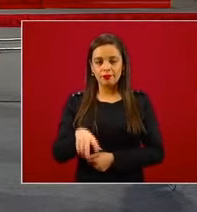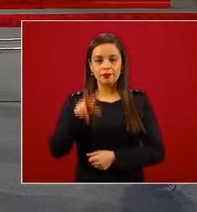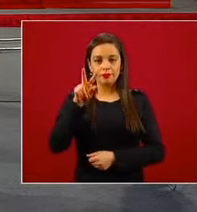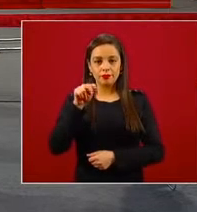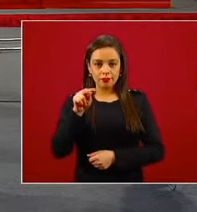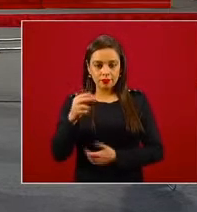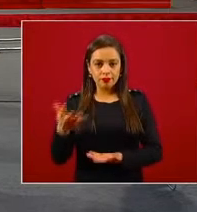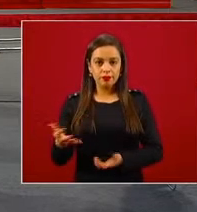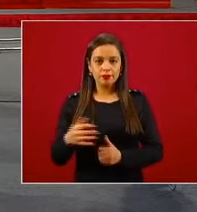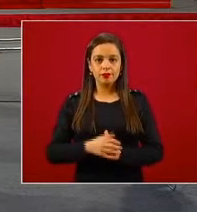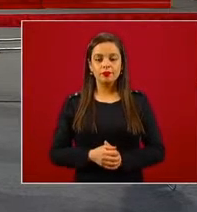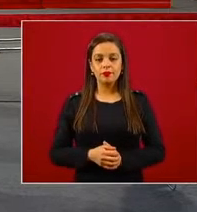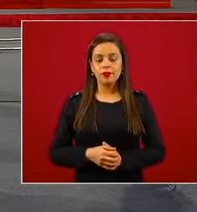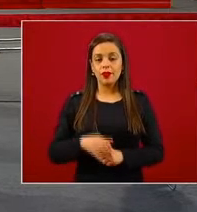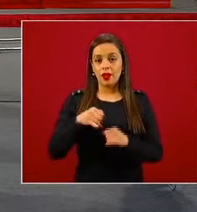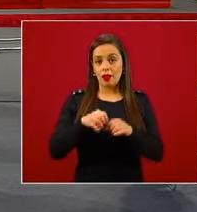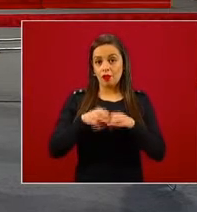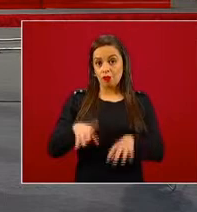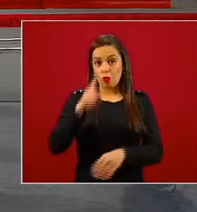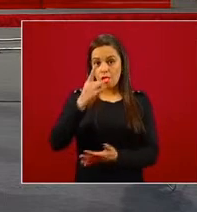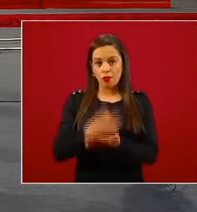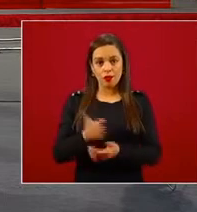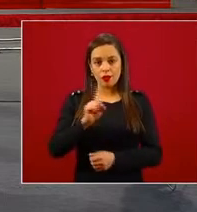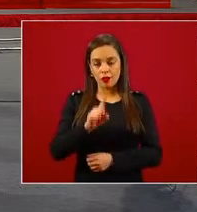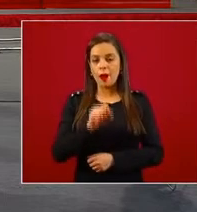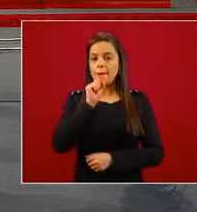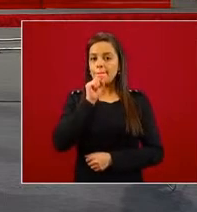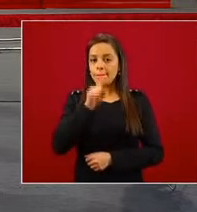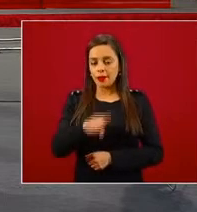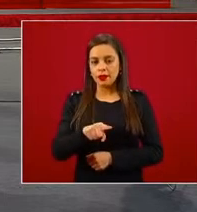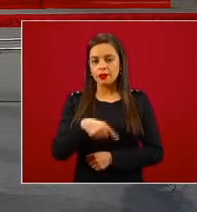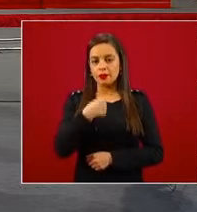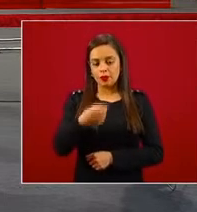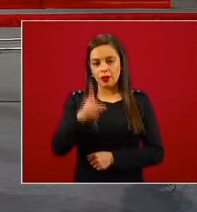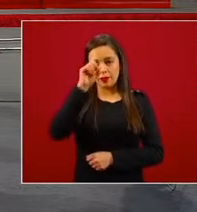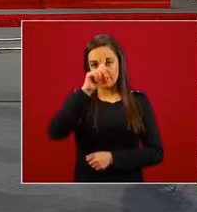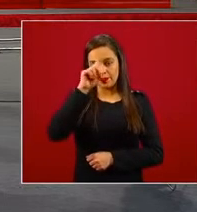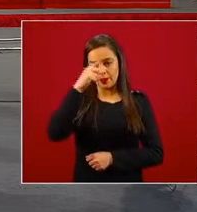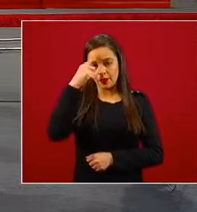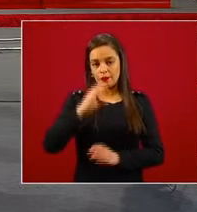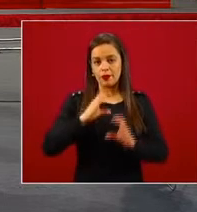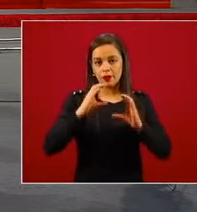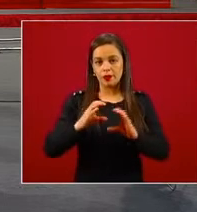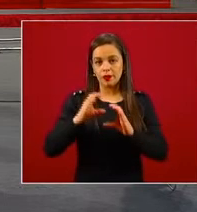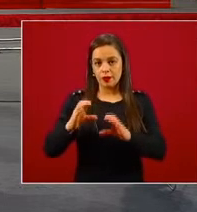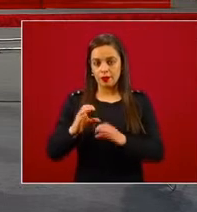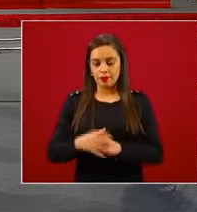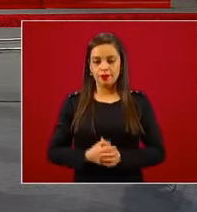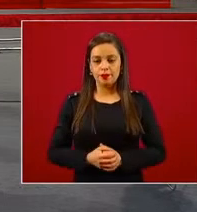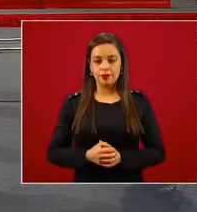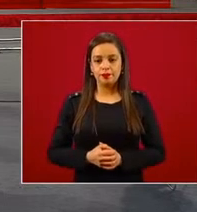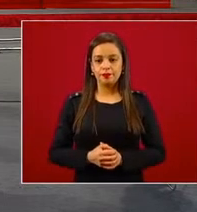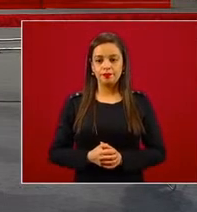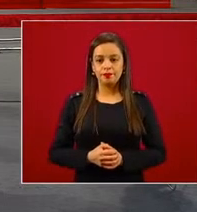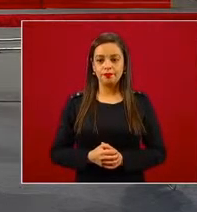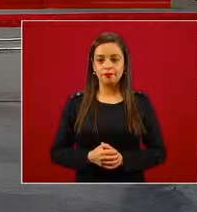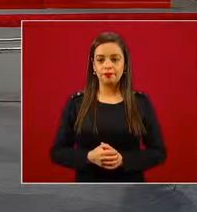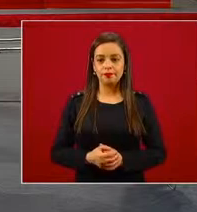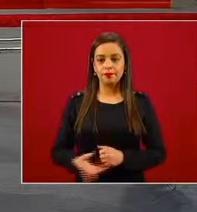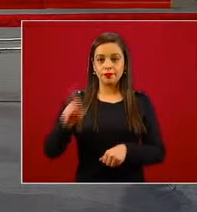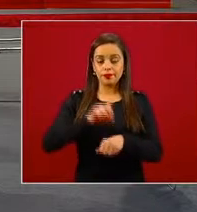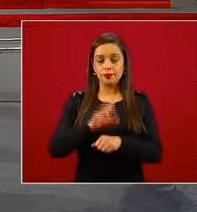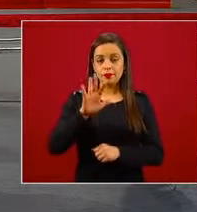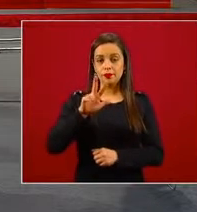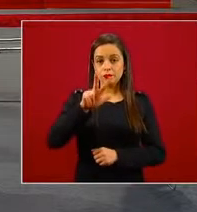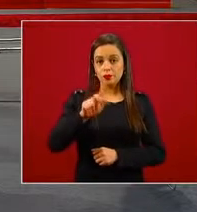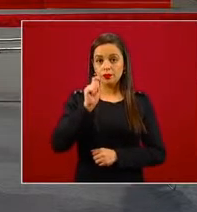información, sino también a las everyone who's indicaciones following en us, este día who número also are 58 de la here Jornada on the Nacional de day number Sana 58 Distancia. of Estamos